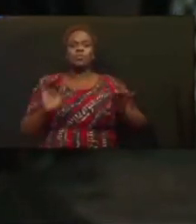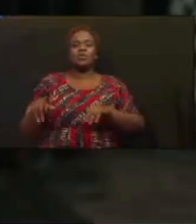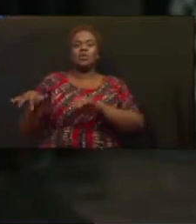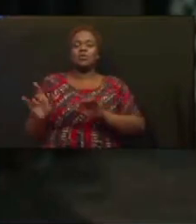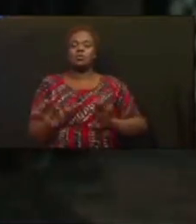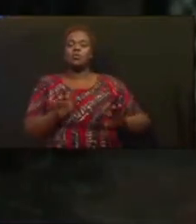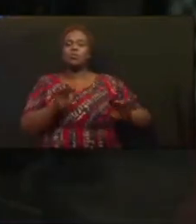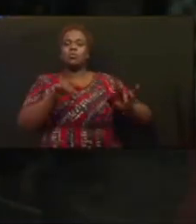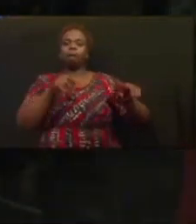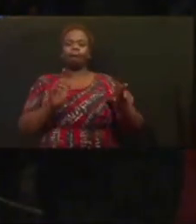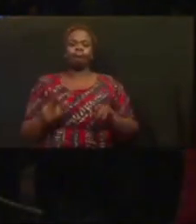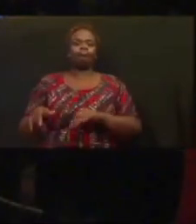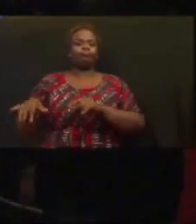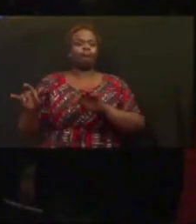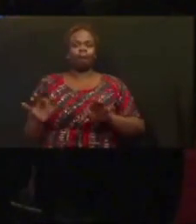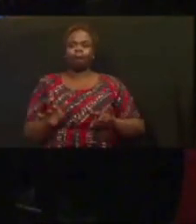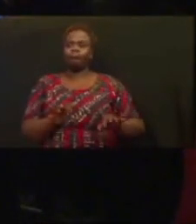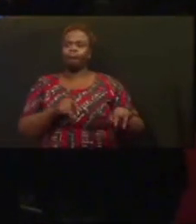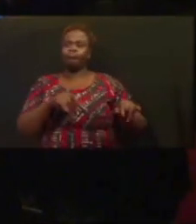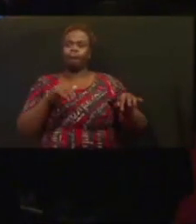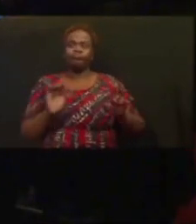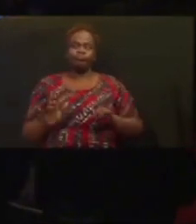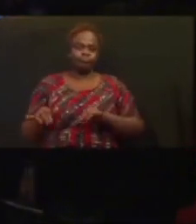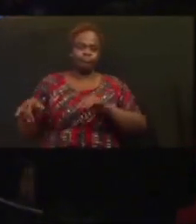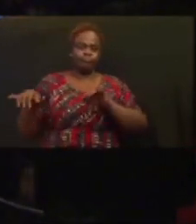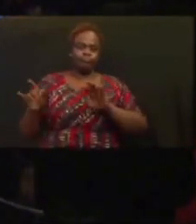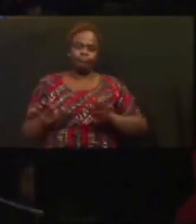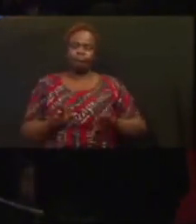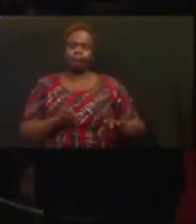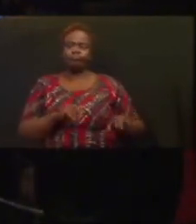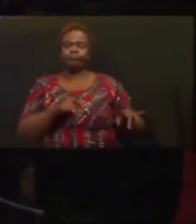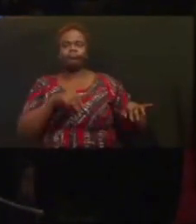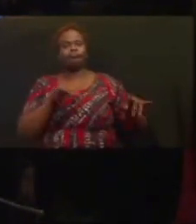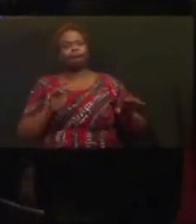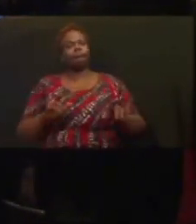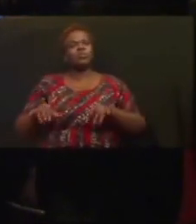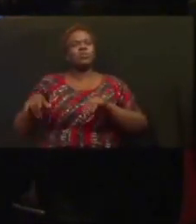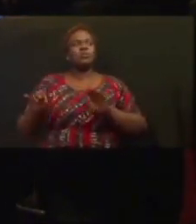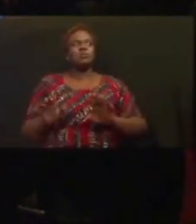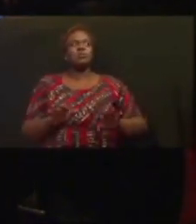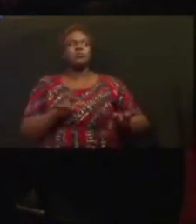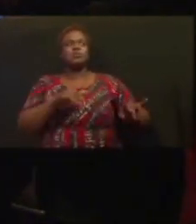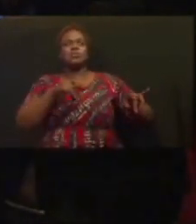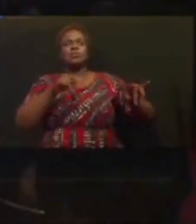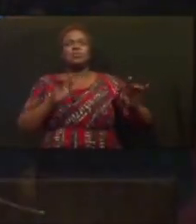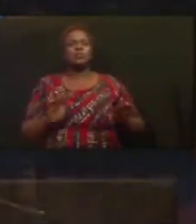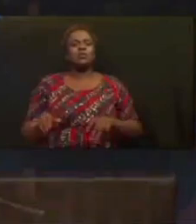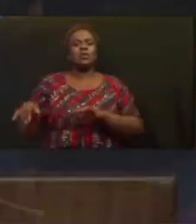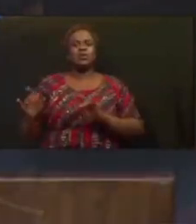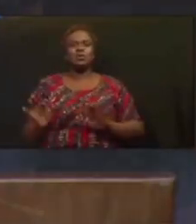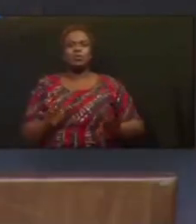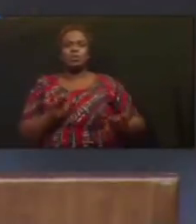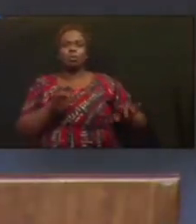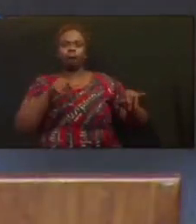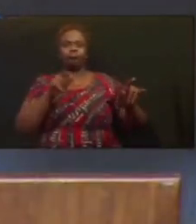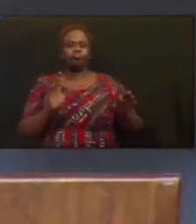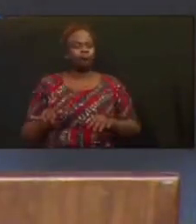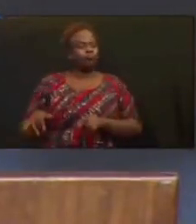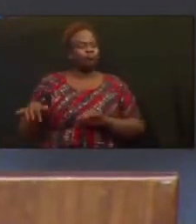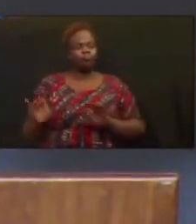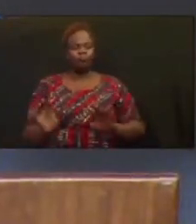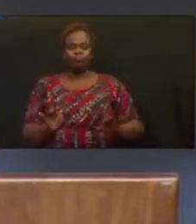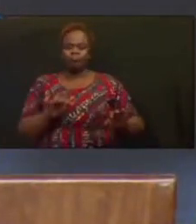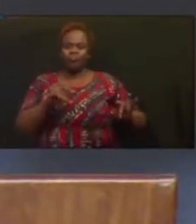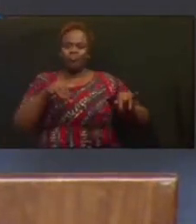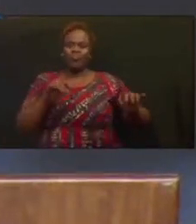Ali ali yo, ali yo, ali yo, ali ali yo.